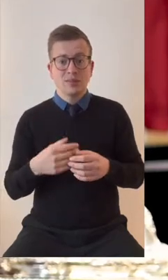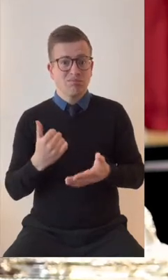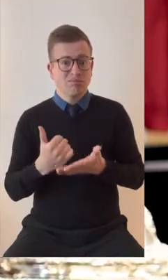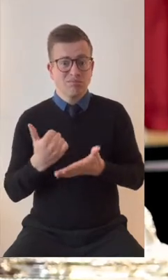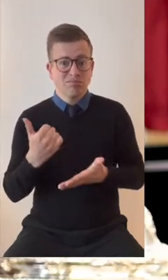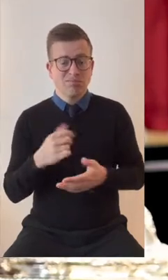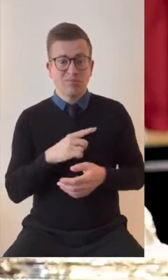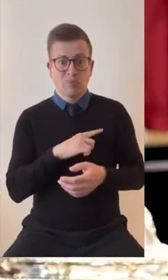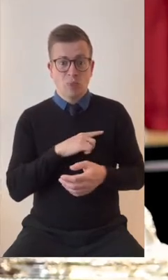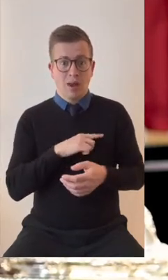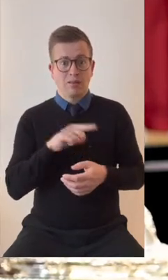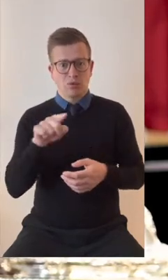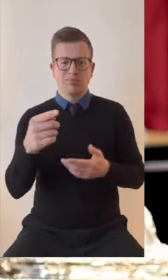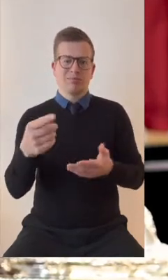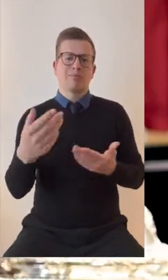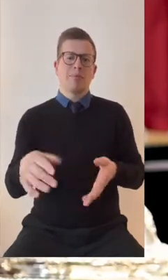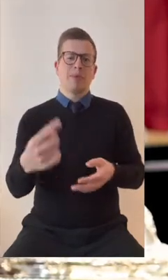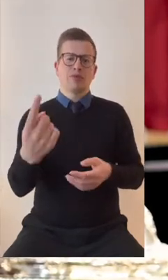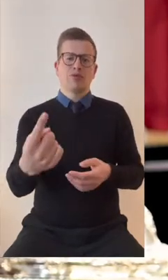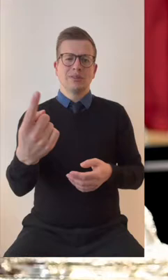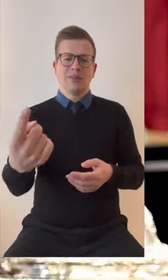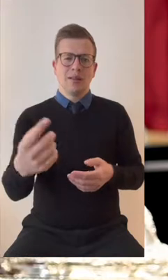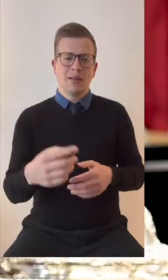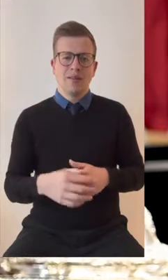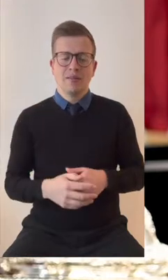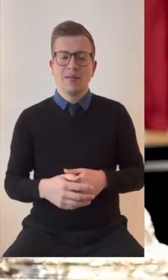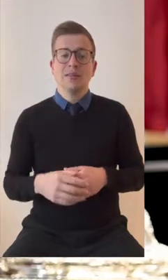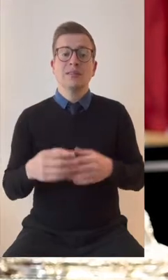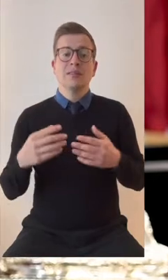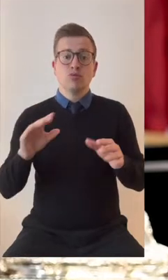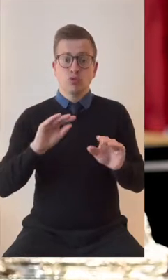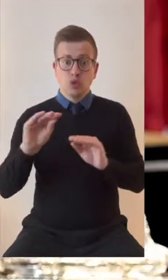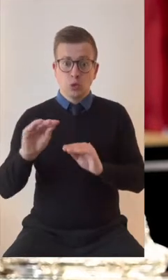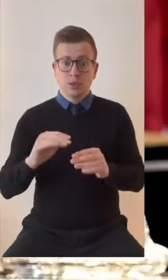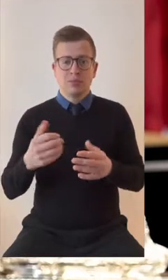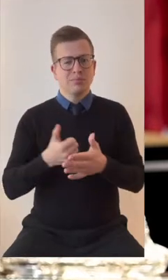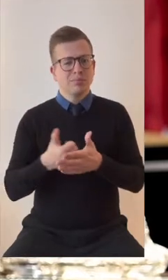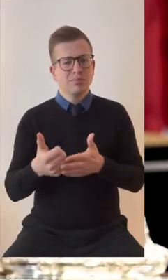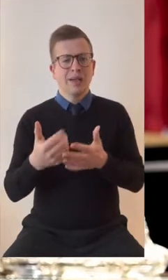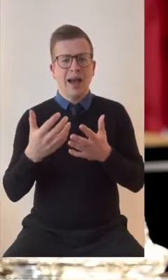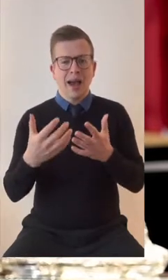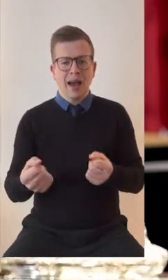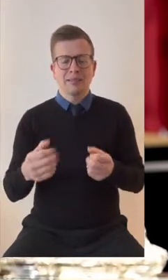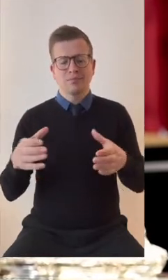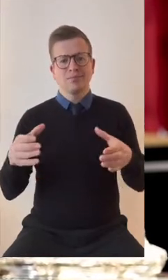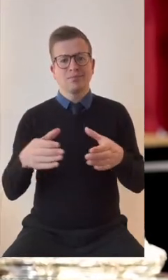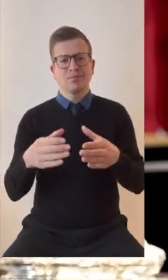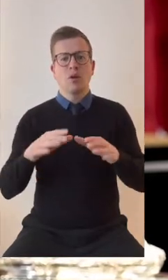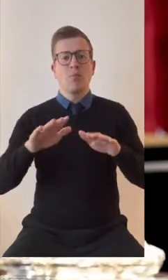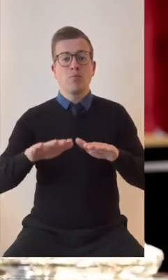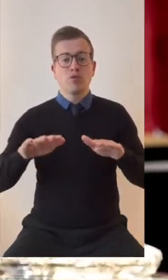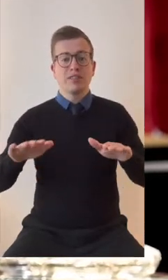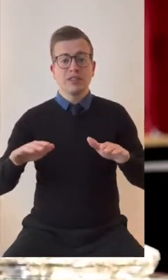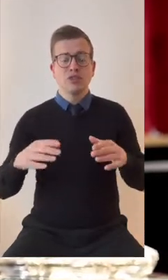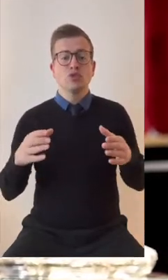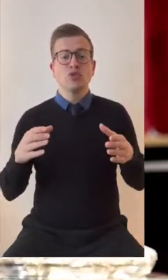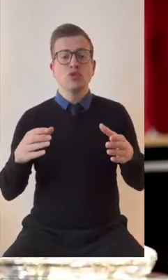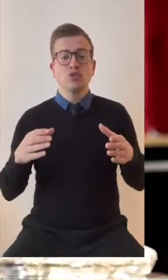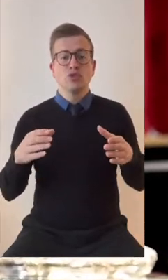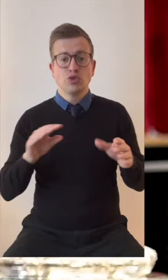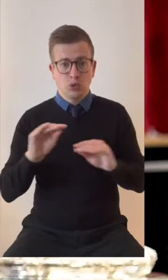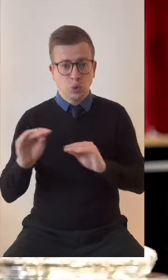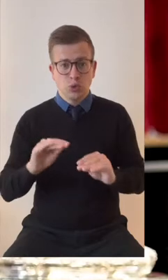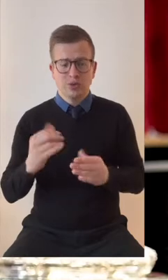great because, as you know, you've been there yourself. As a tutor, they always have a set of British tutors, so we had